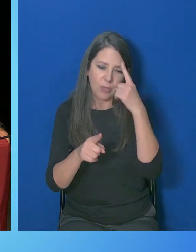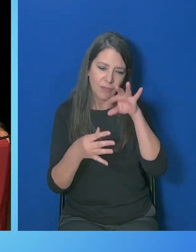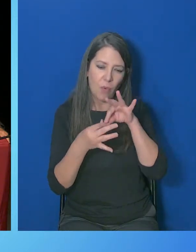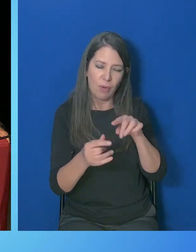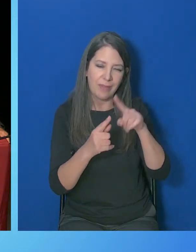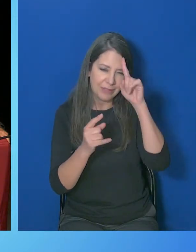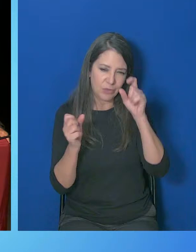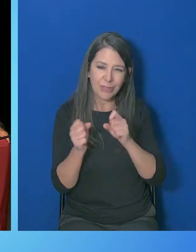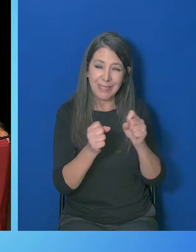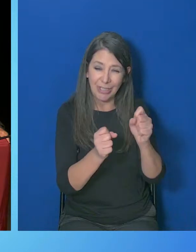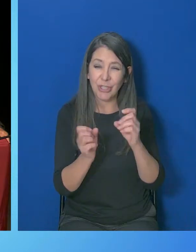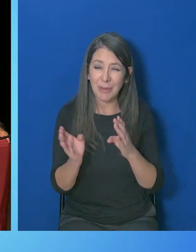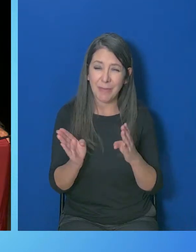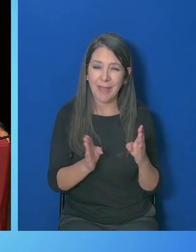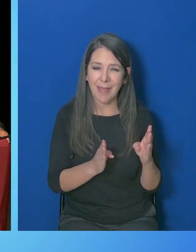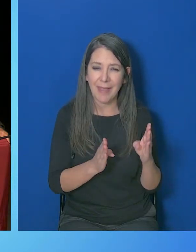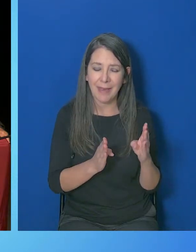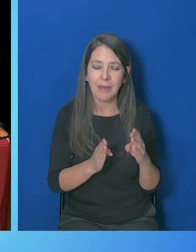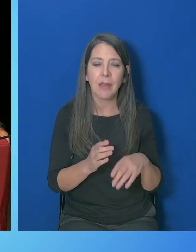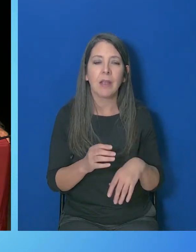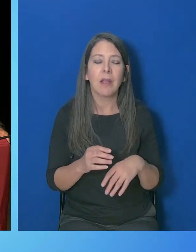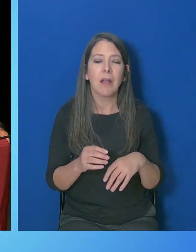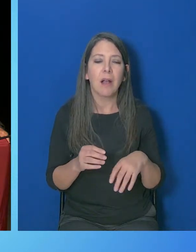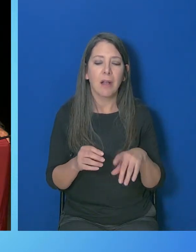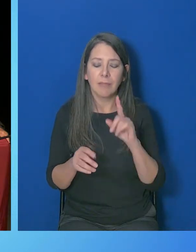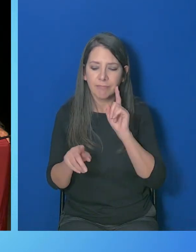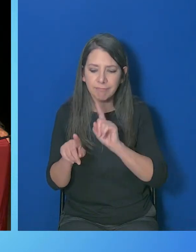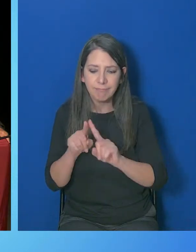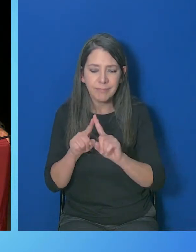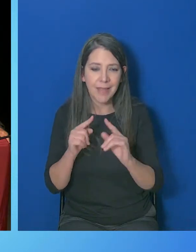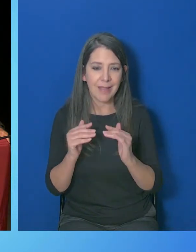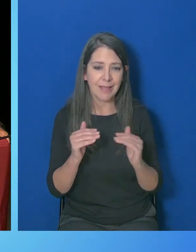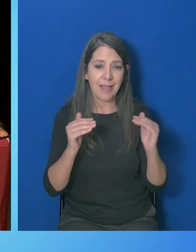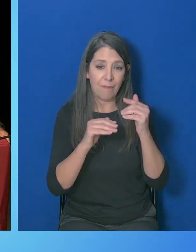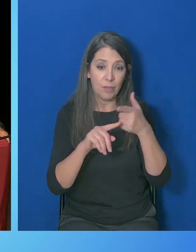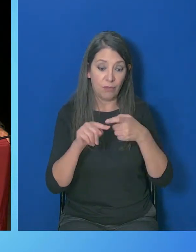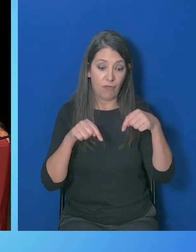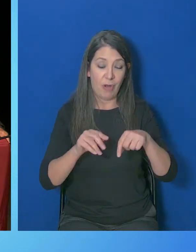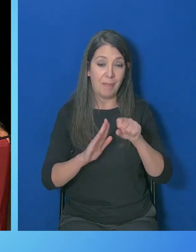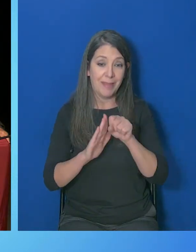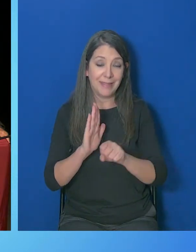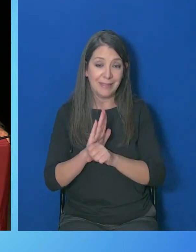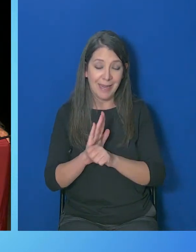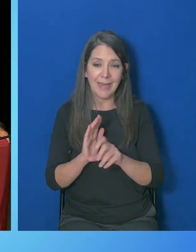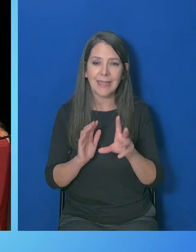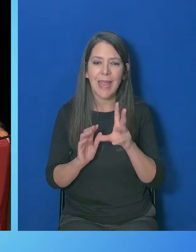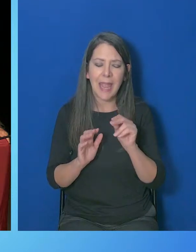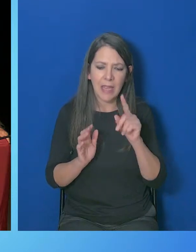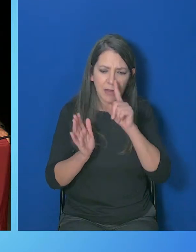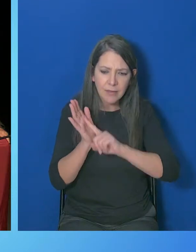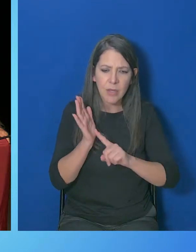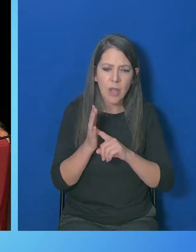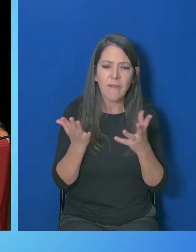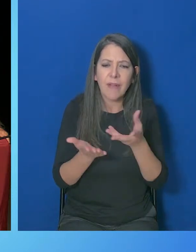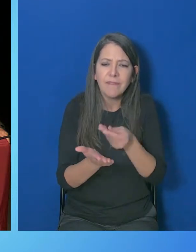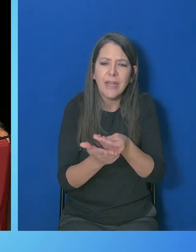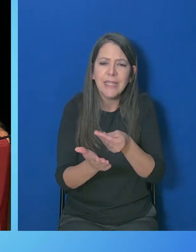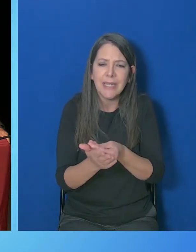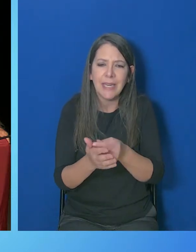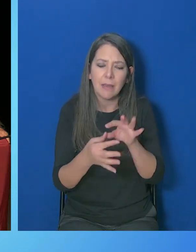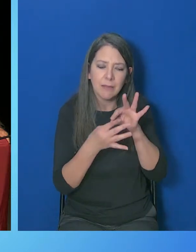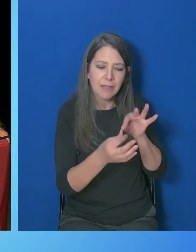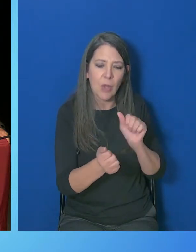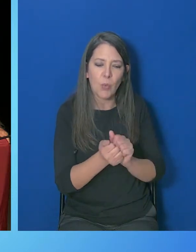plan, advocating for levels of funding from the state, in looking at identifying funding for the master